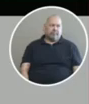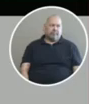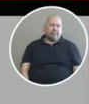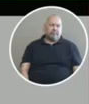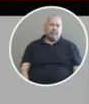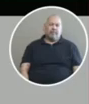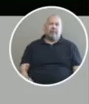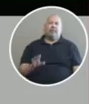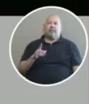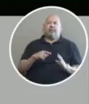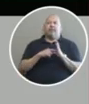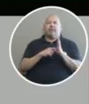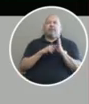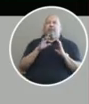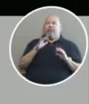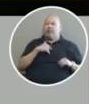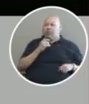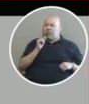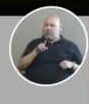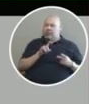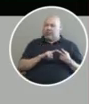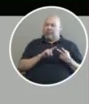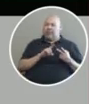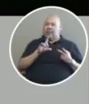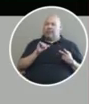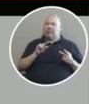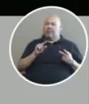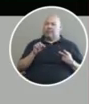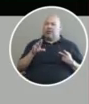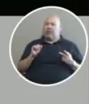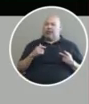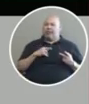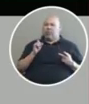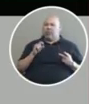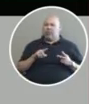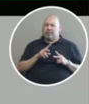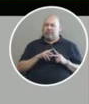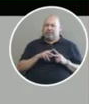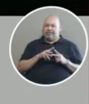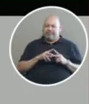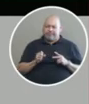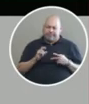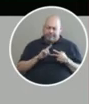Yes, Representative Anello has a question and Representative Lizarga has a question. Representative Anello?